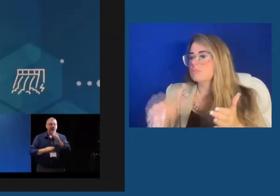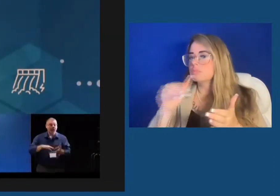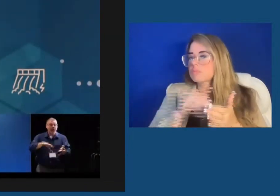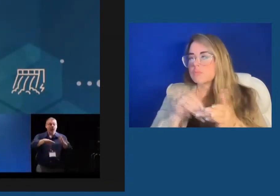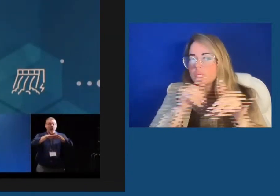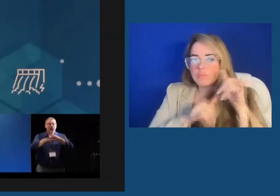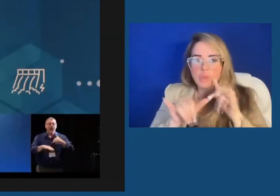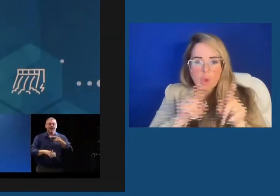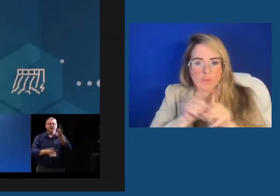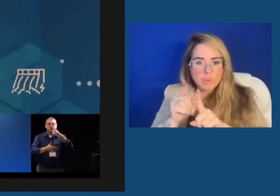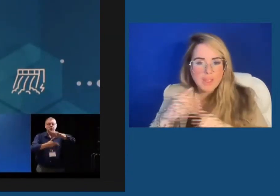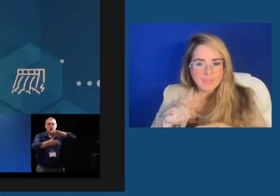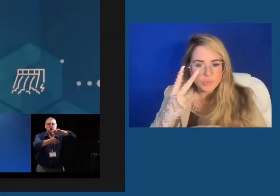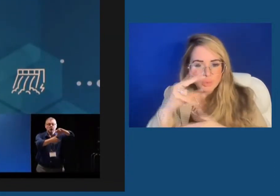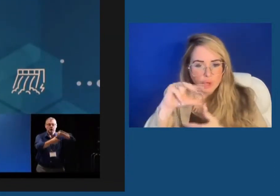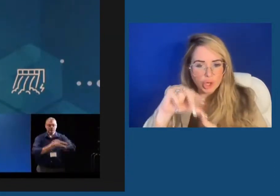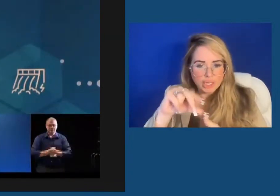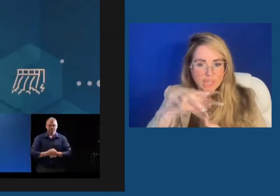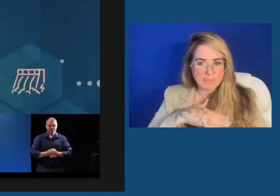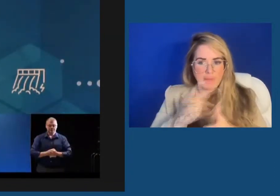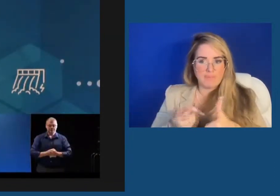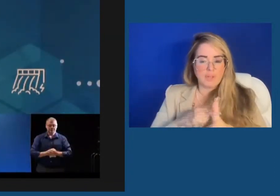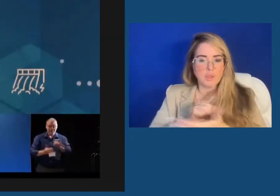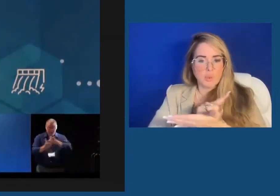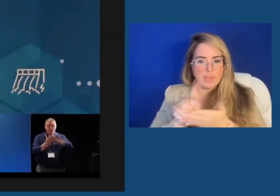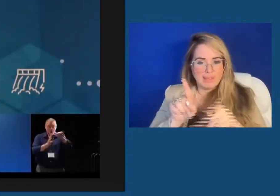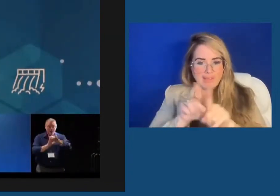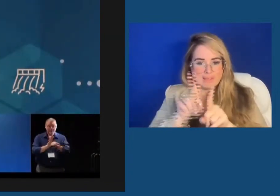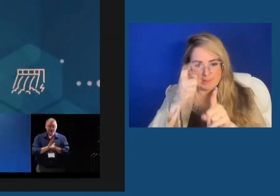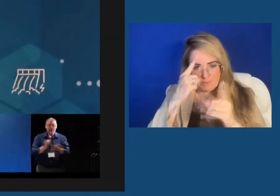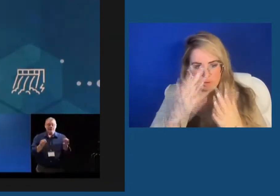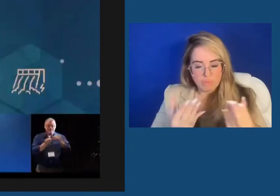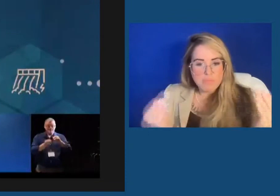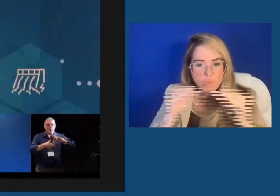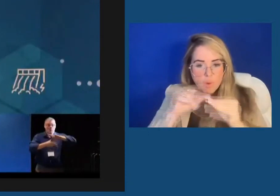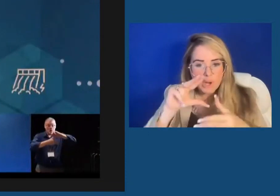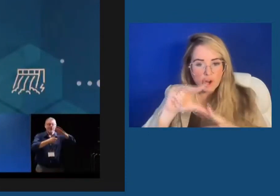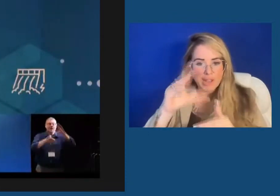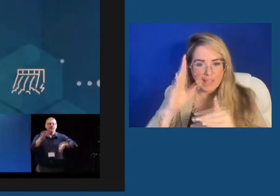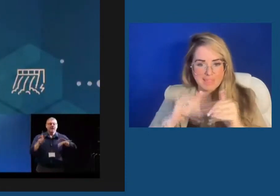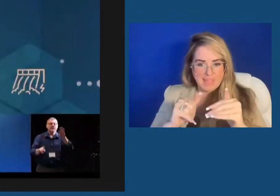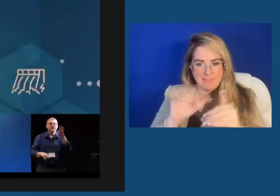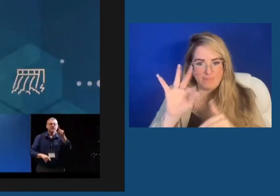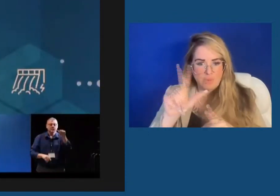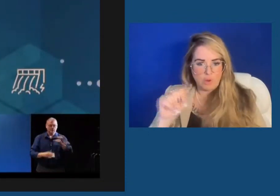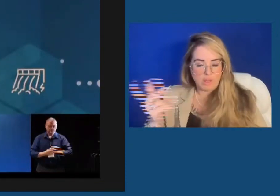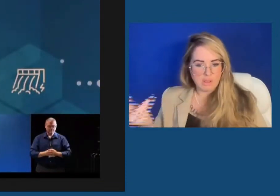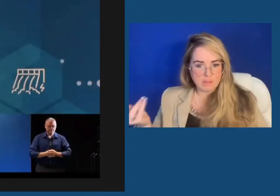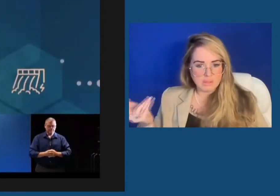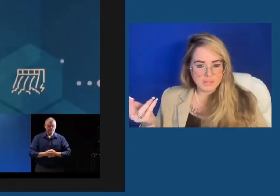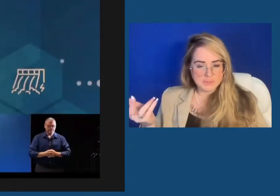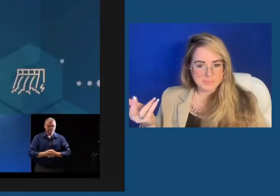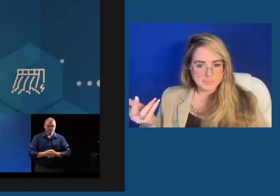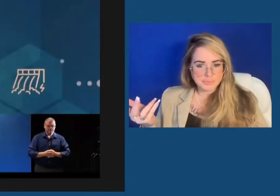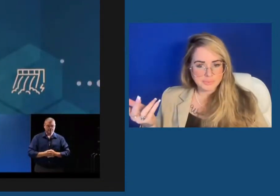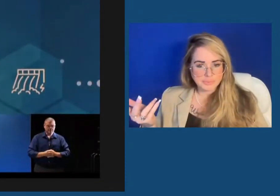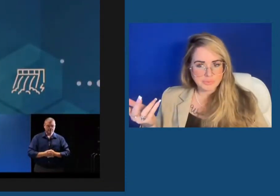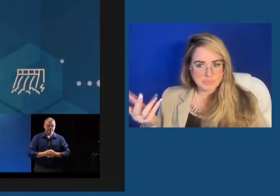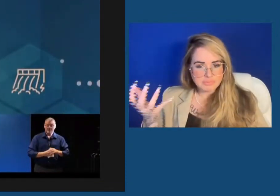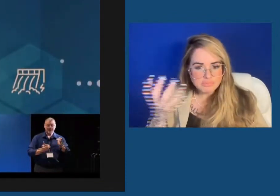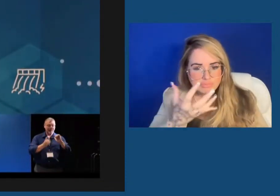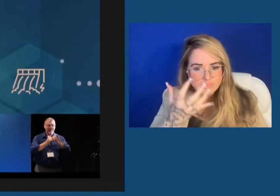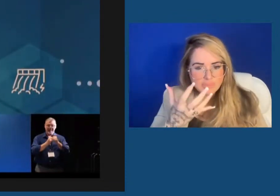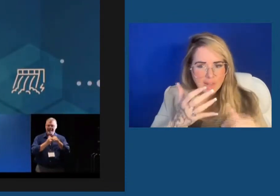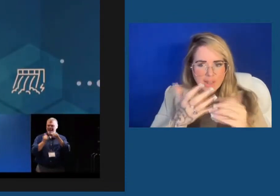2 hurricanes my first week as governor in New York. More hurricanes hit us than hit the state of Florida that year. So how do we not